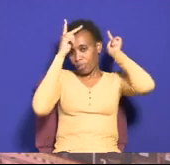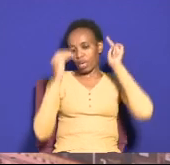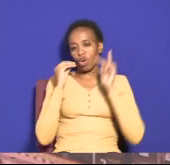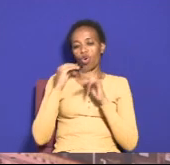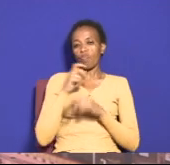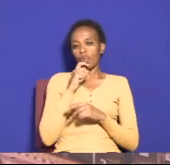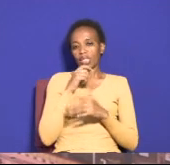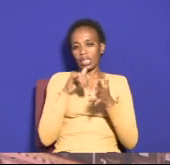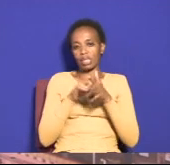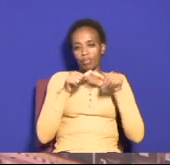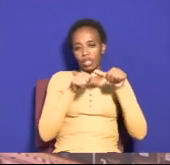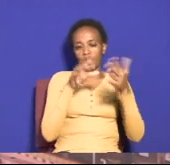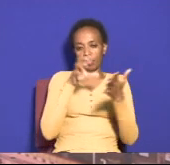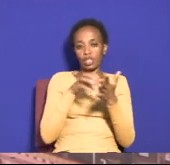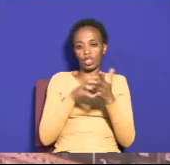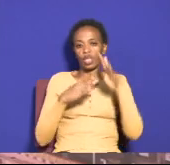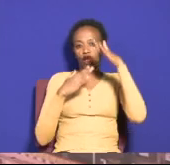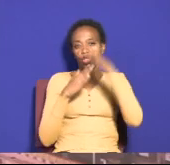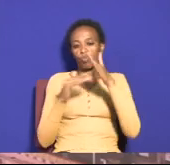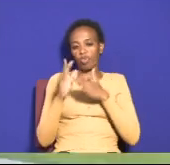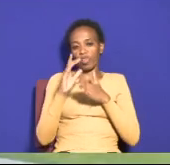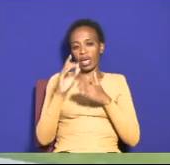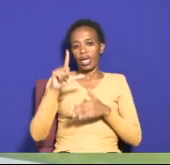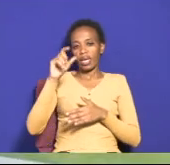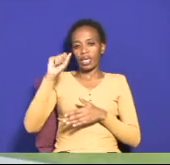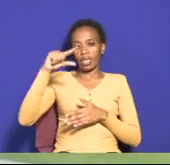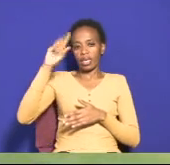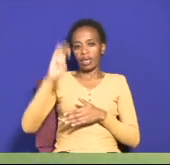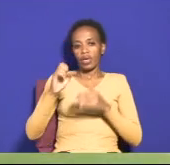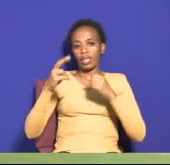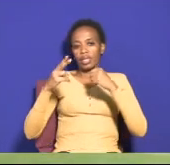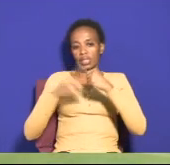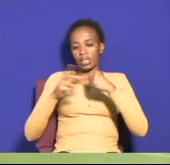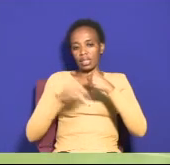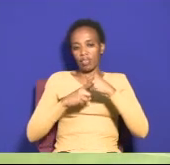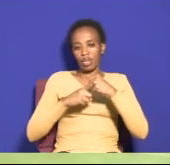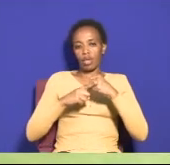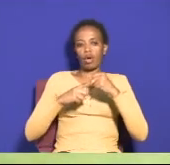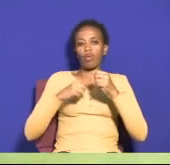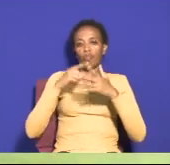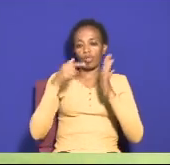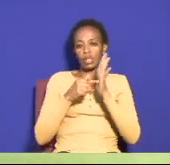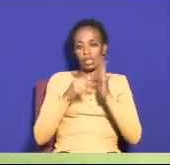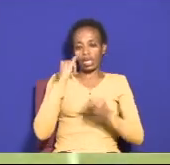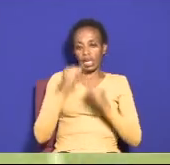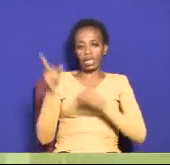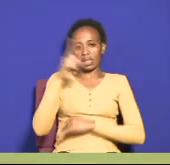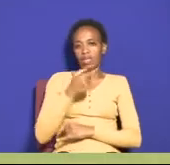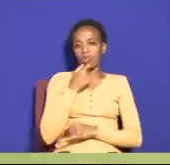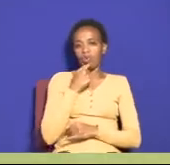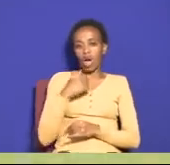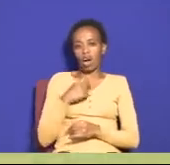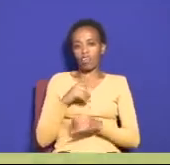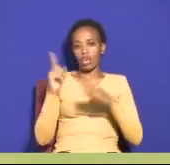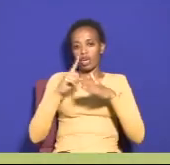but maintained their position at the top of the league with 67 points. In the final match day, Gor Mahia will face